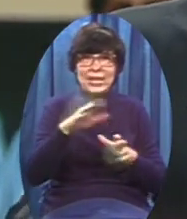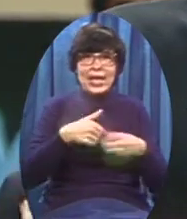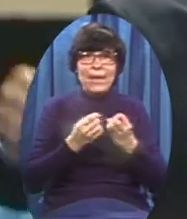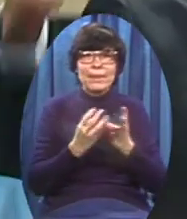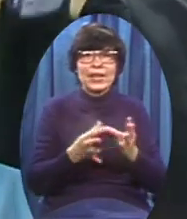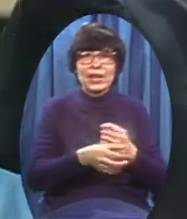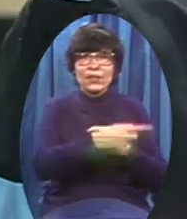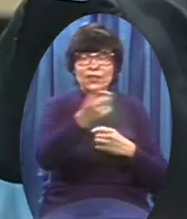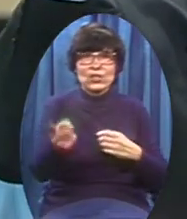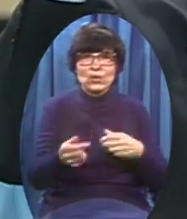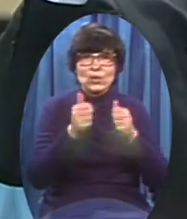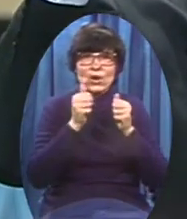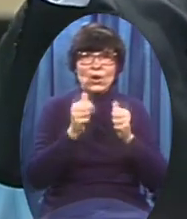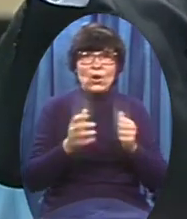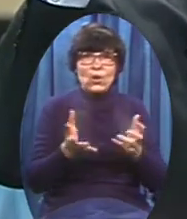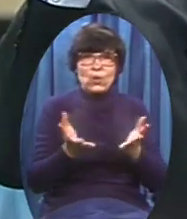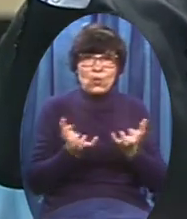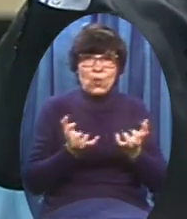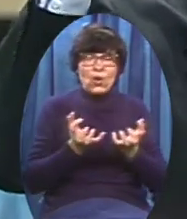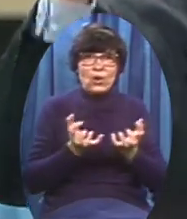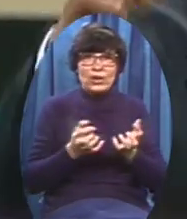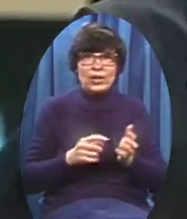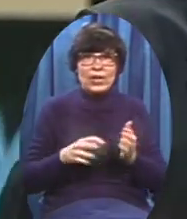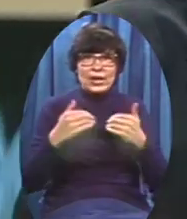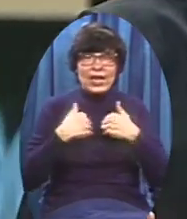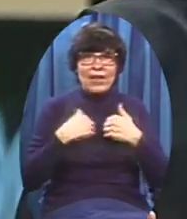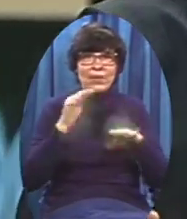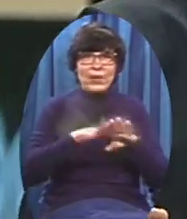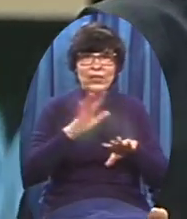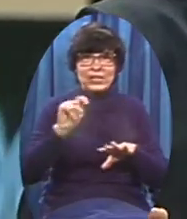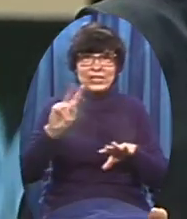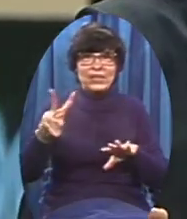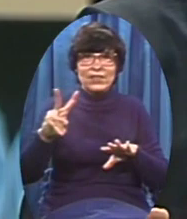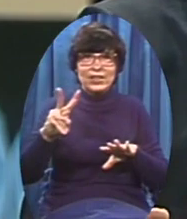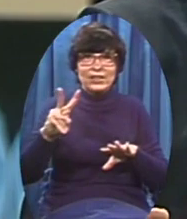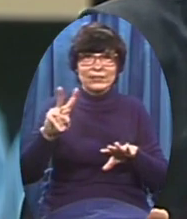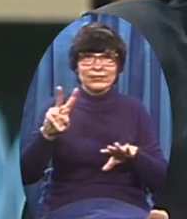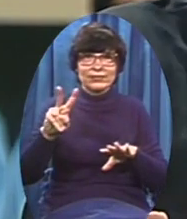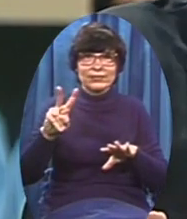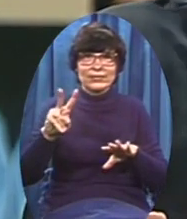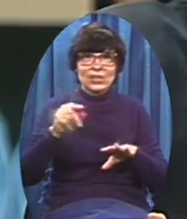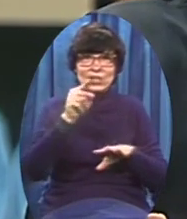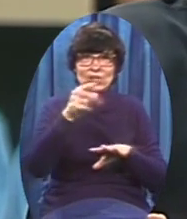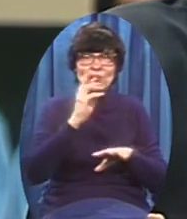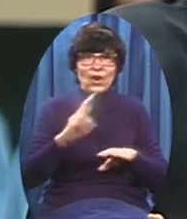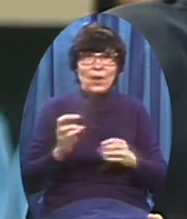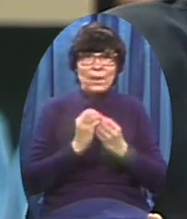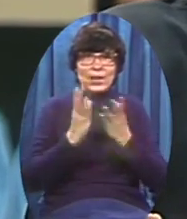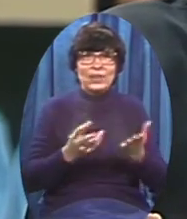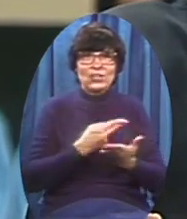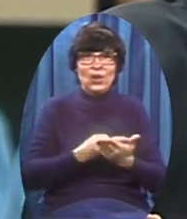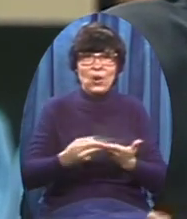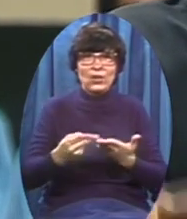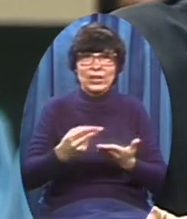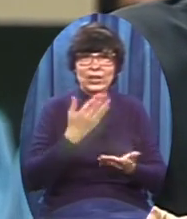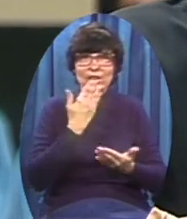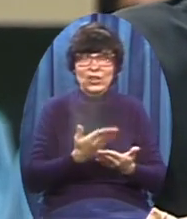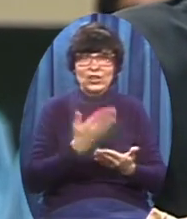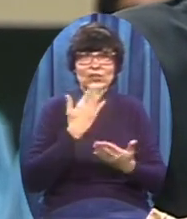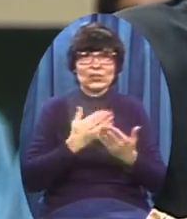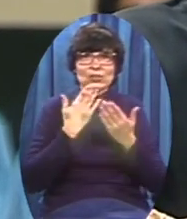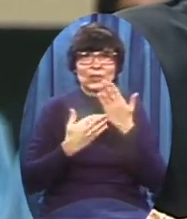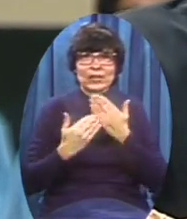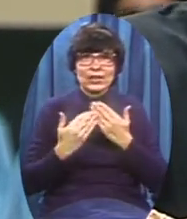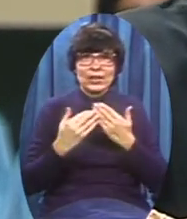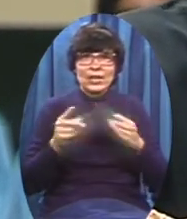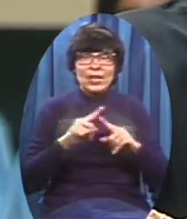thoughts thrown here on the screen? Oh, I know you're so holy and good and sweet, but the Bible says